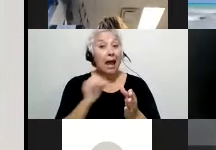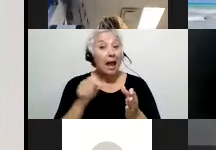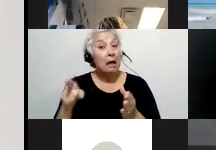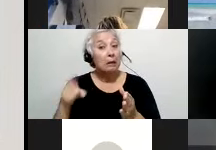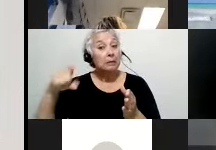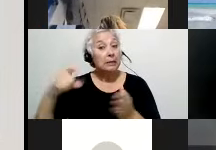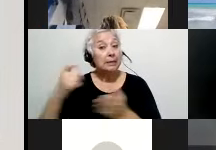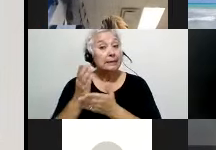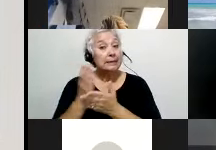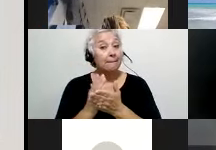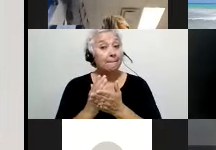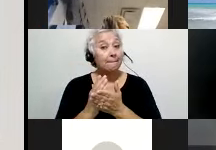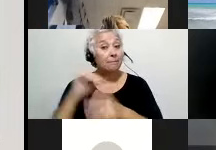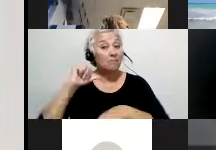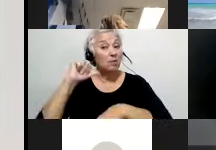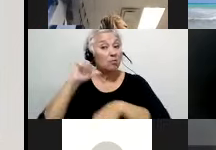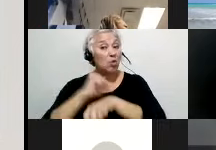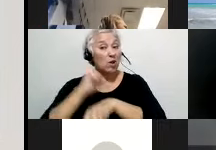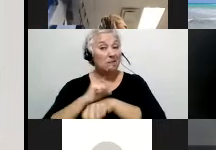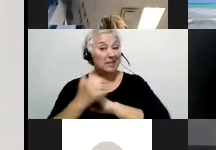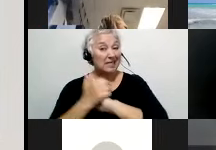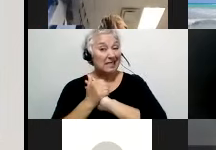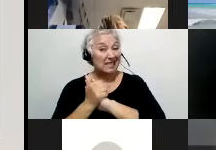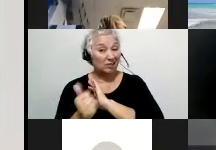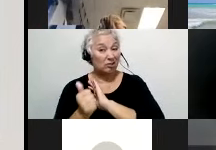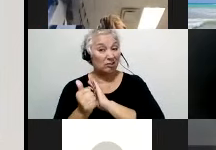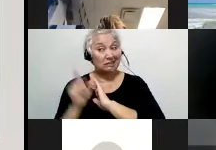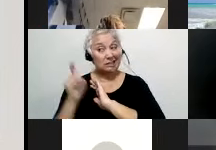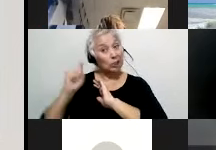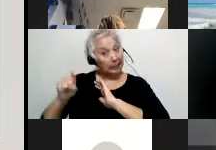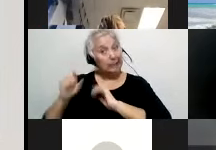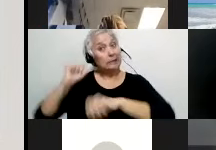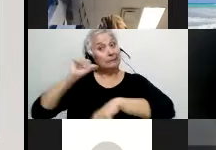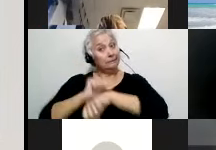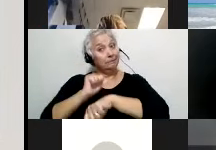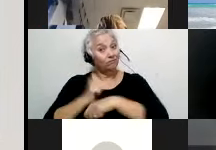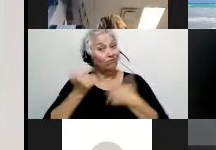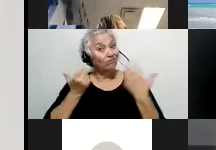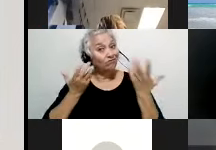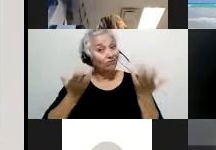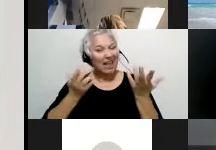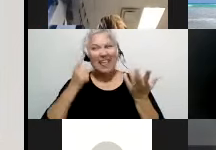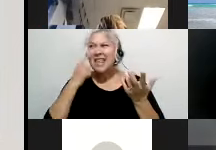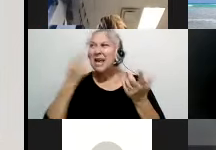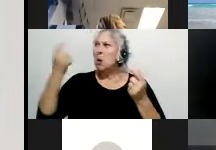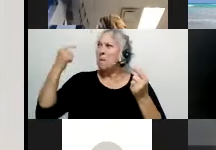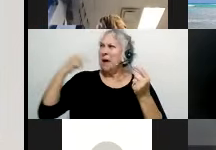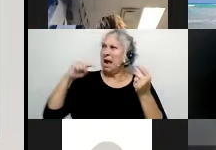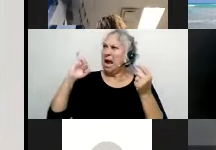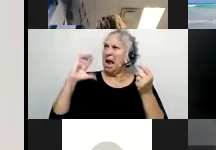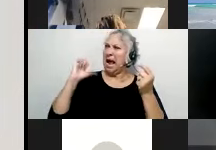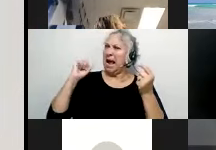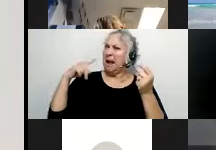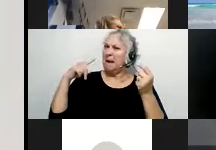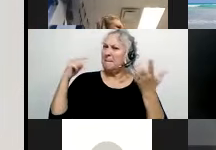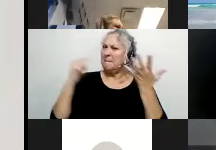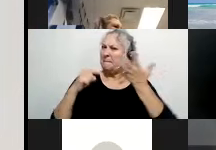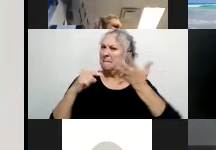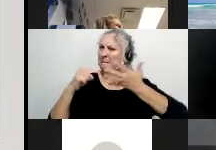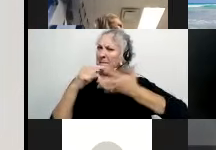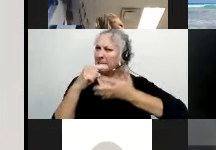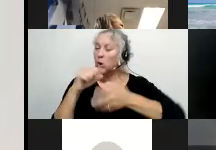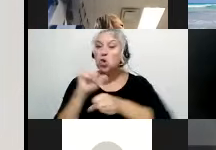some employment skills. She needs to be employed somehow. And if you think back to those ICAP steps, you're really